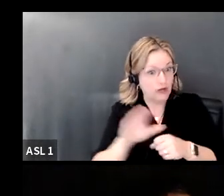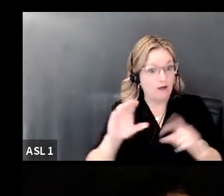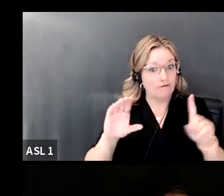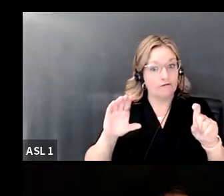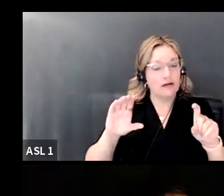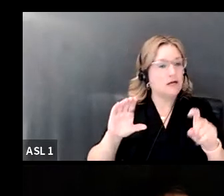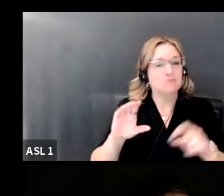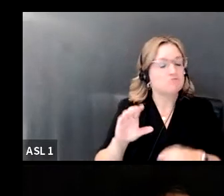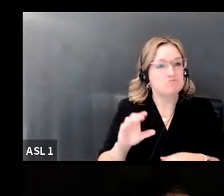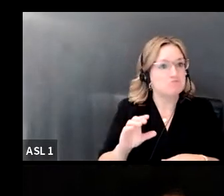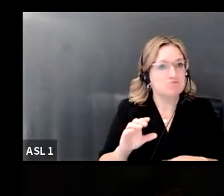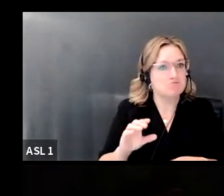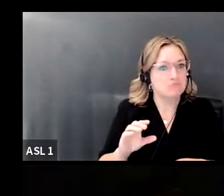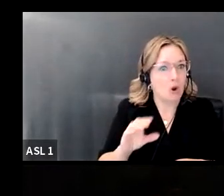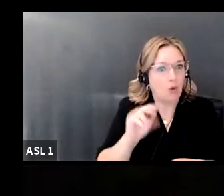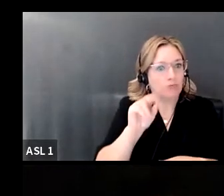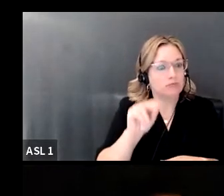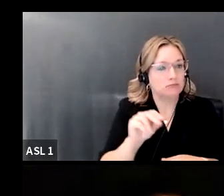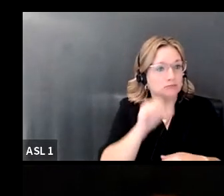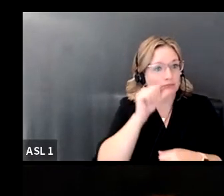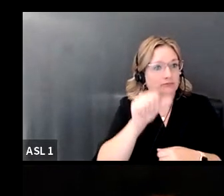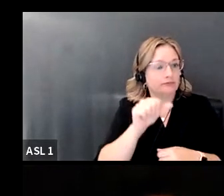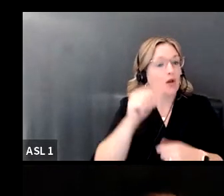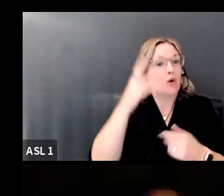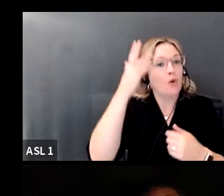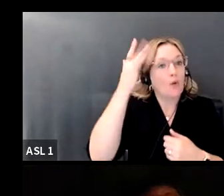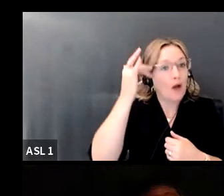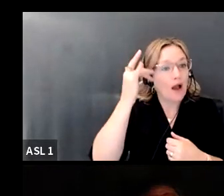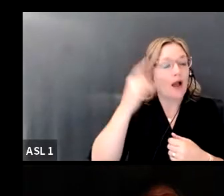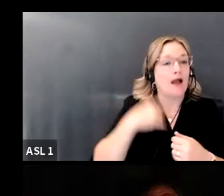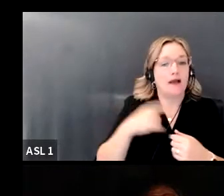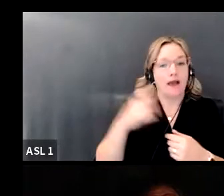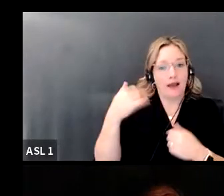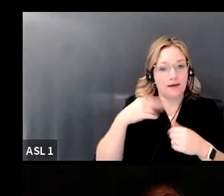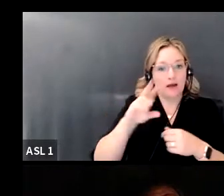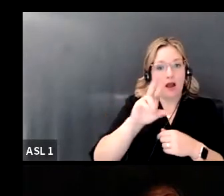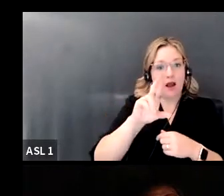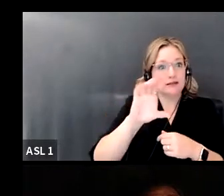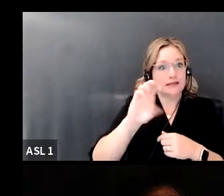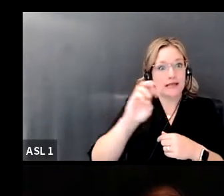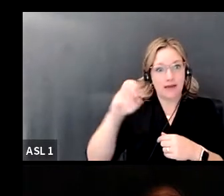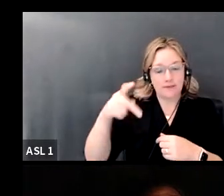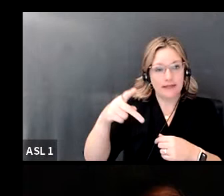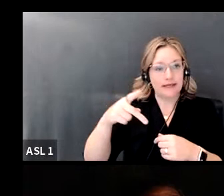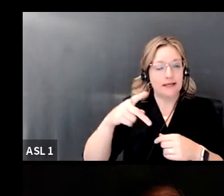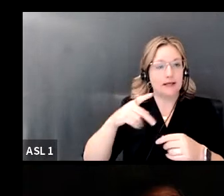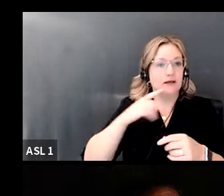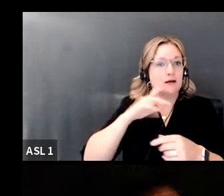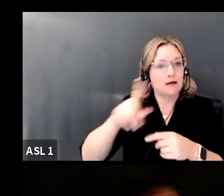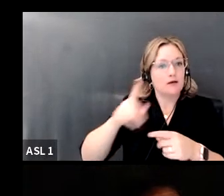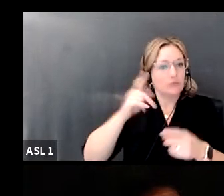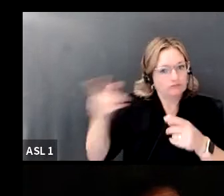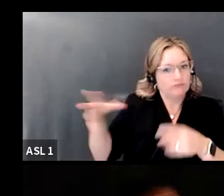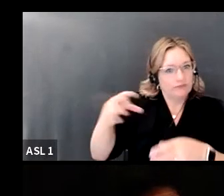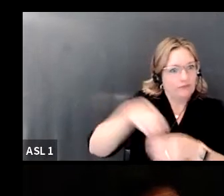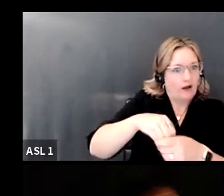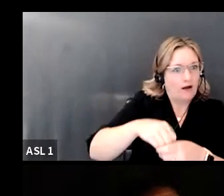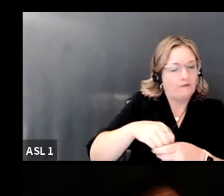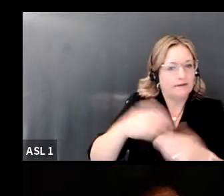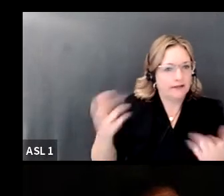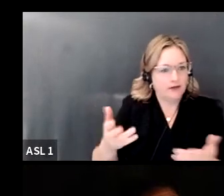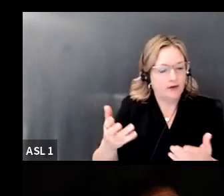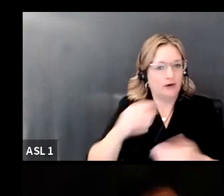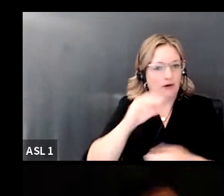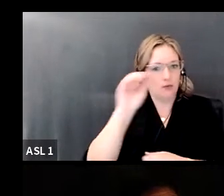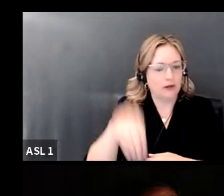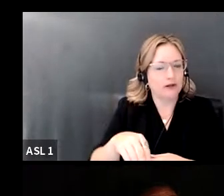under and increasingly because of the withdrawal of particularly the rcmp from policing in the national capital region itself i've